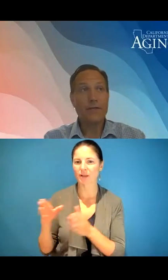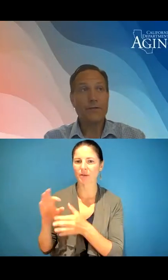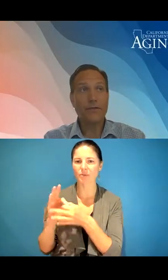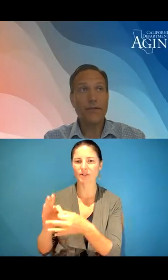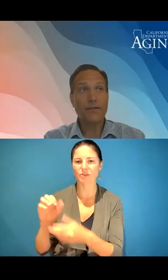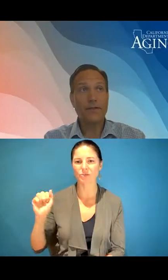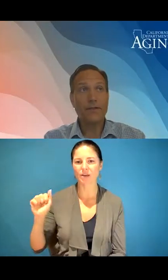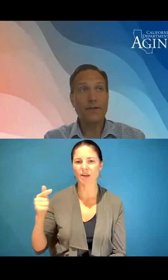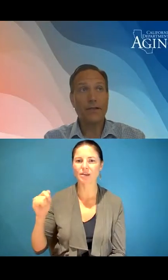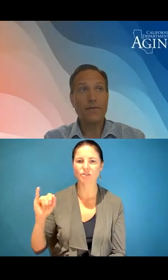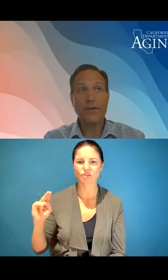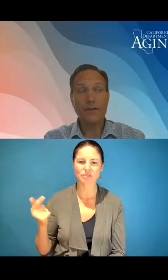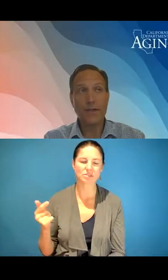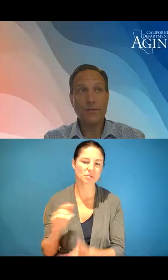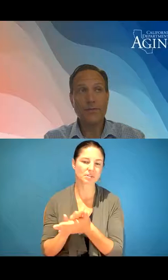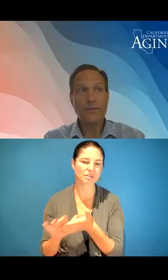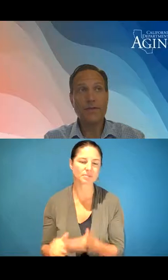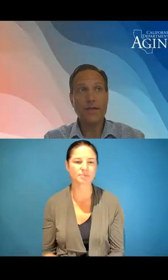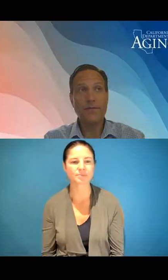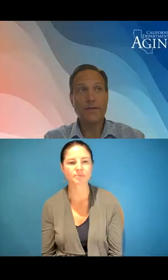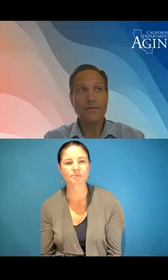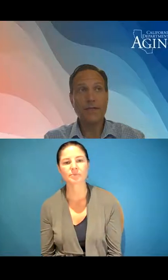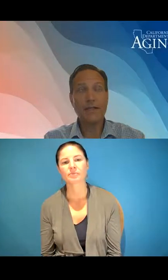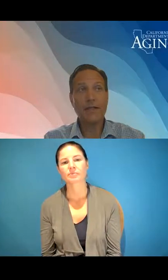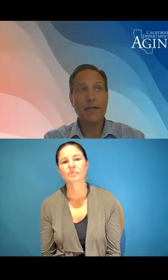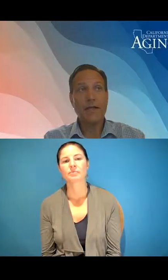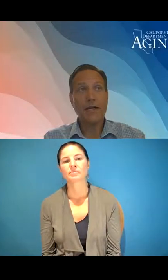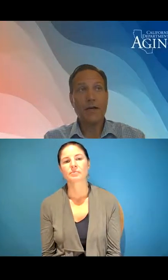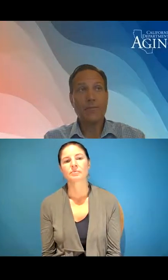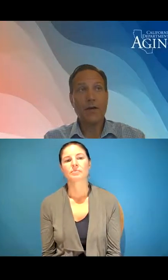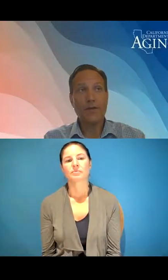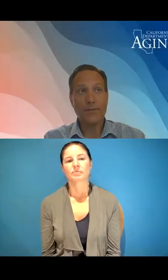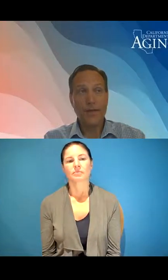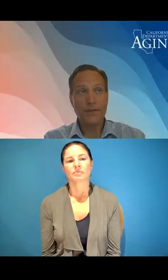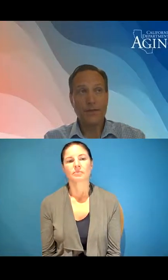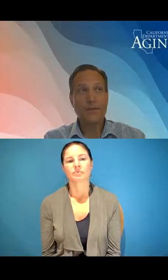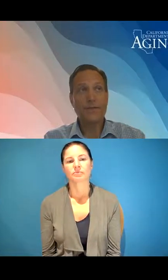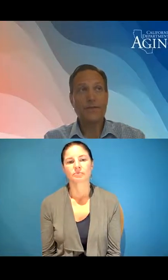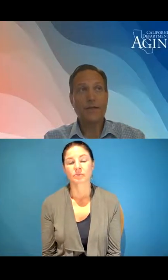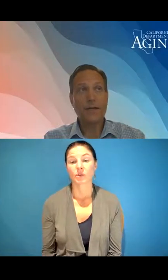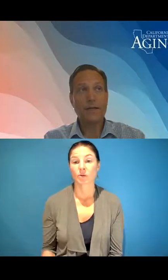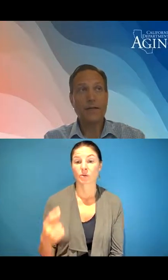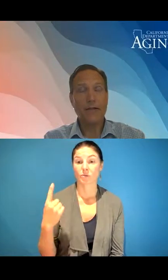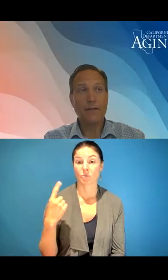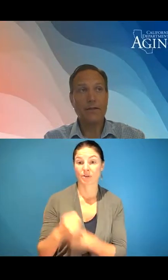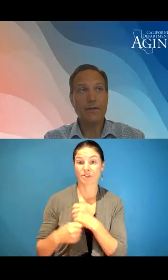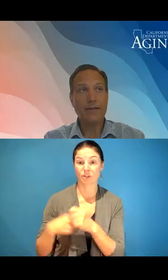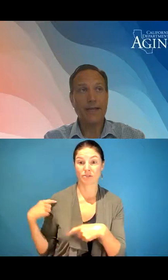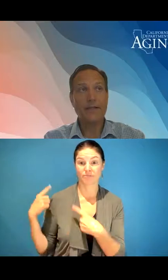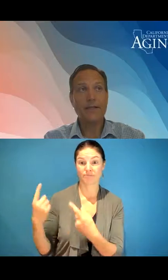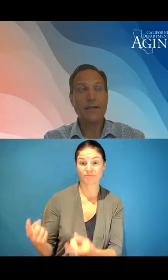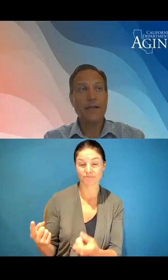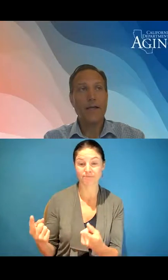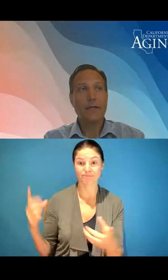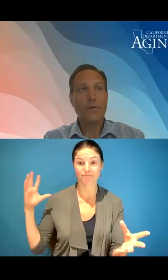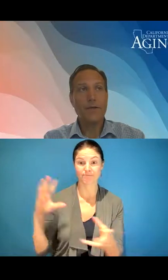is actually reflect on the various accomplishments that we have seen over the past year, this calendar year to